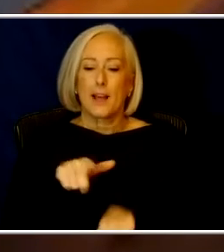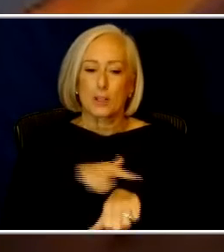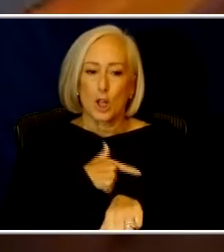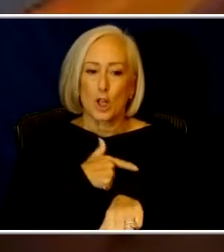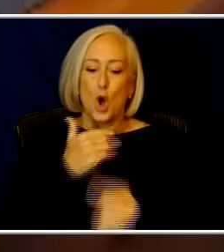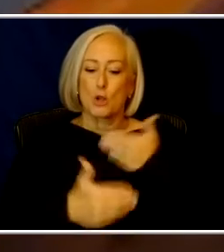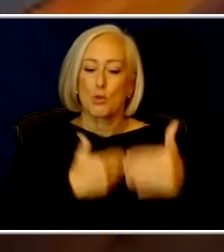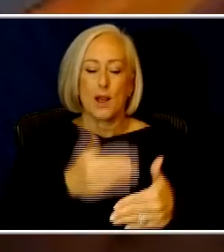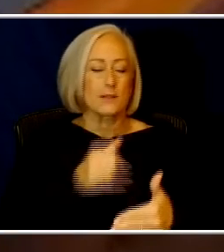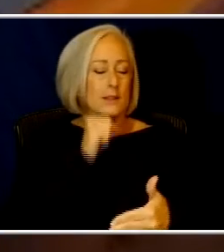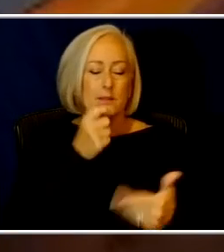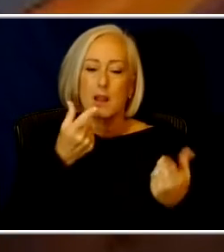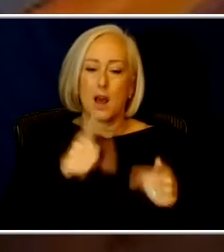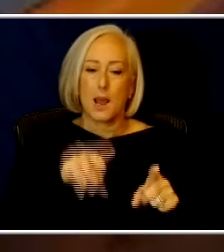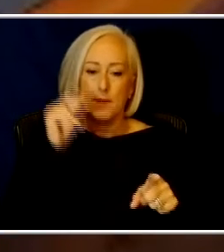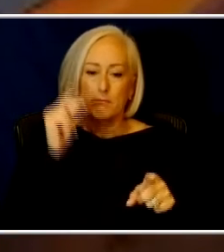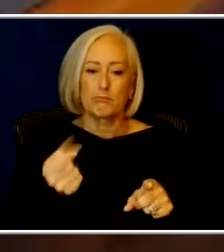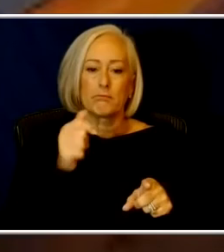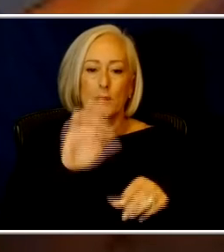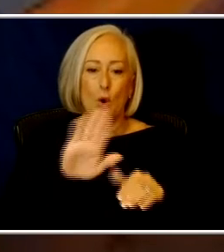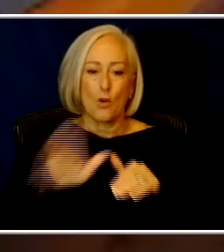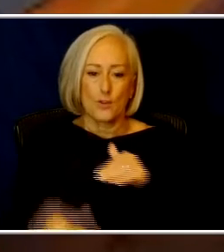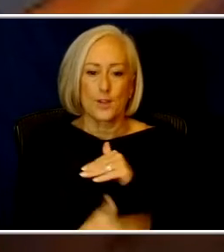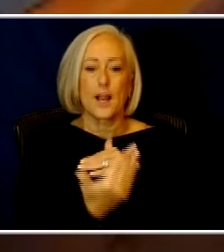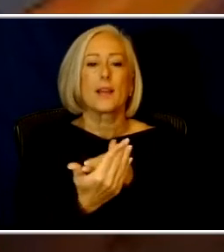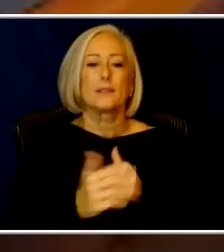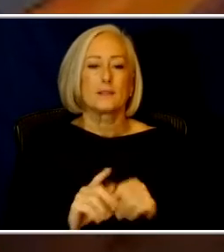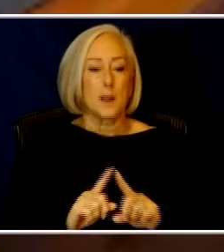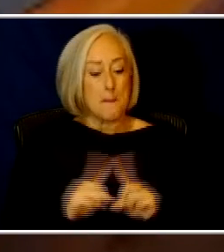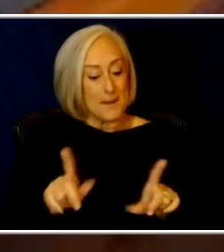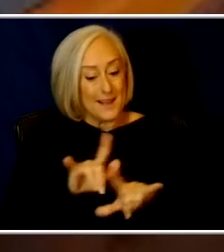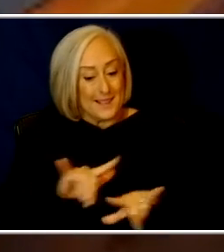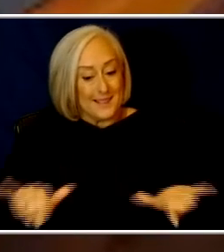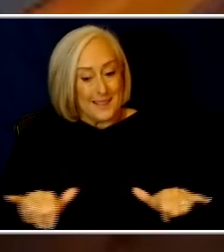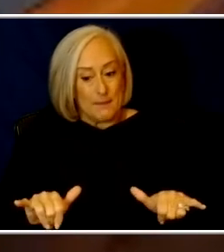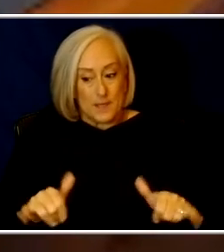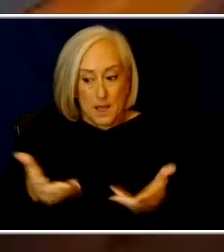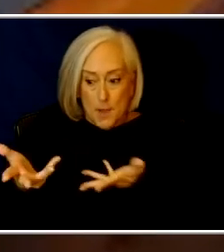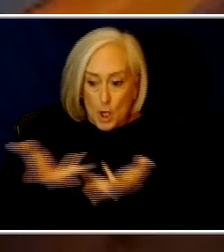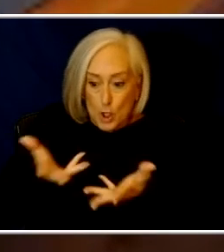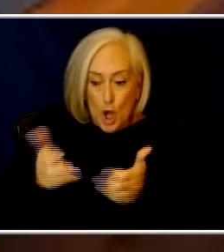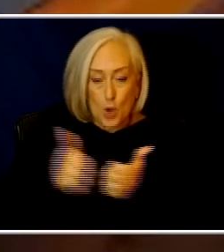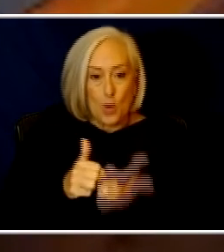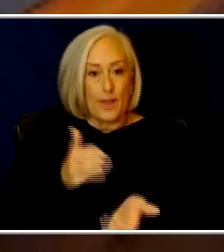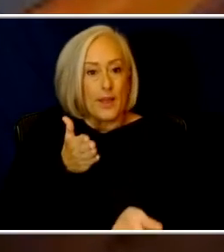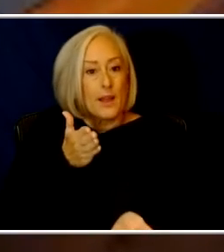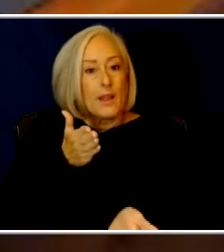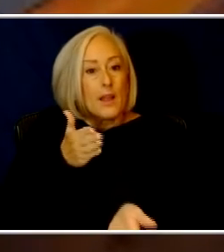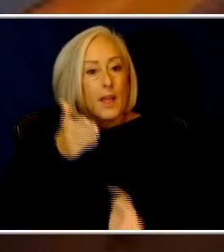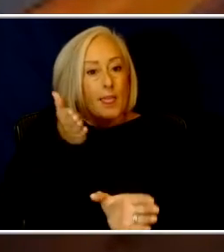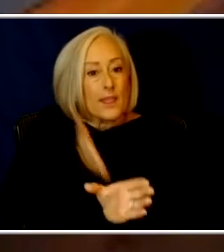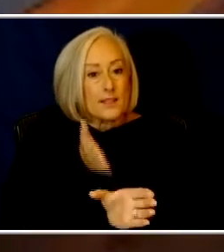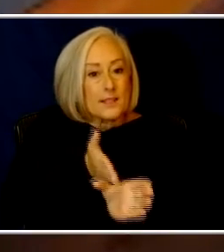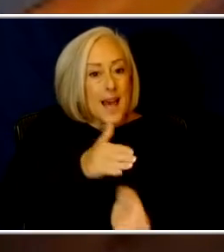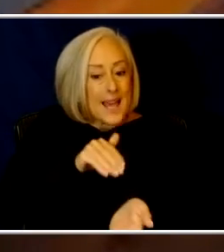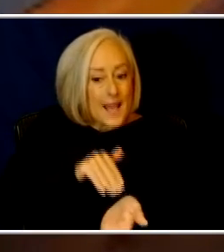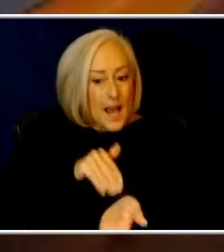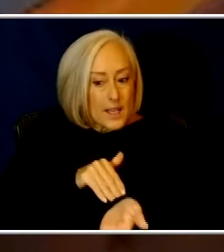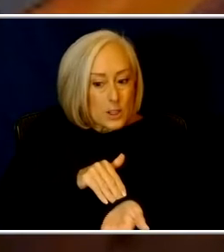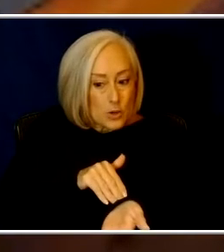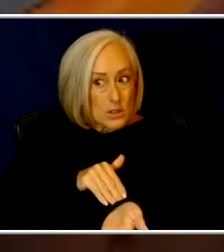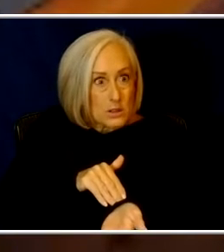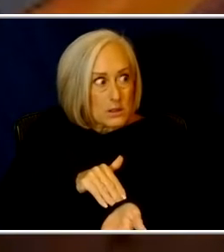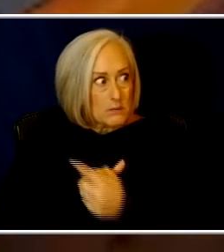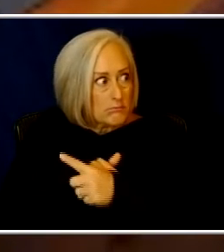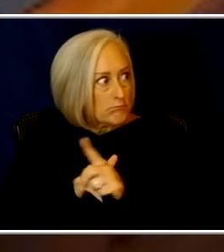overnight. But in the same vein, we're also worried, and when we talk to our psychiatrists, where are the staff going to come from? So the staffing issue, even